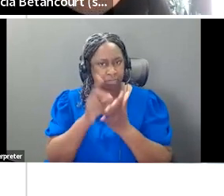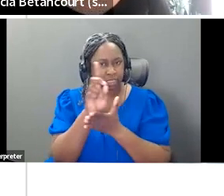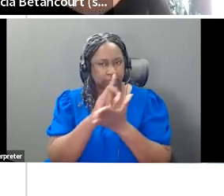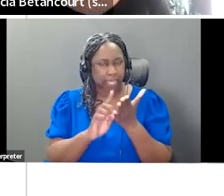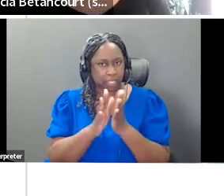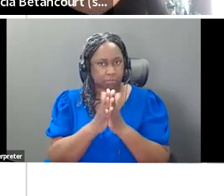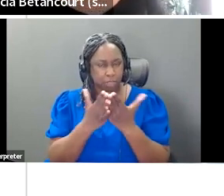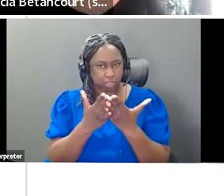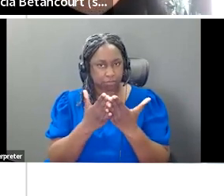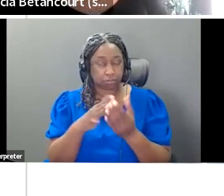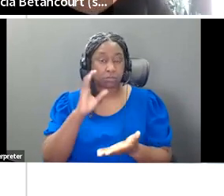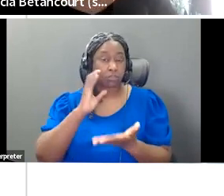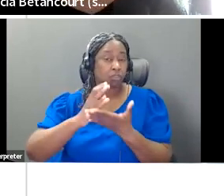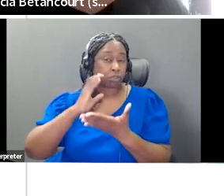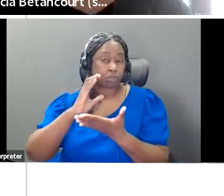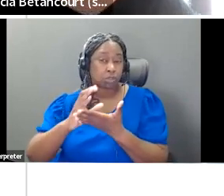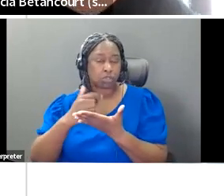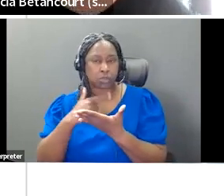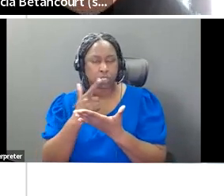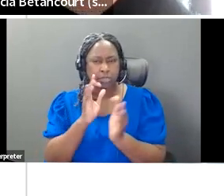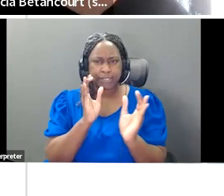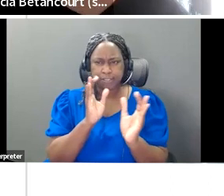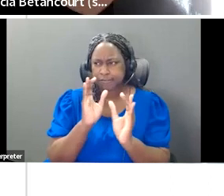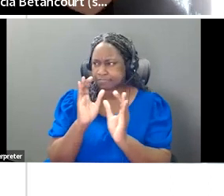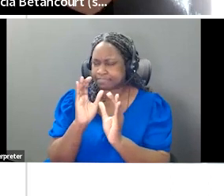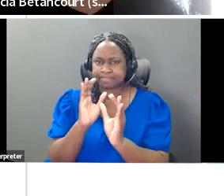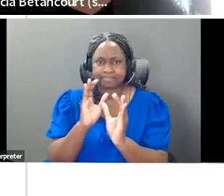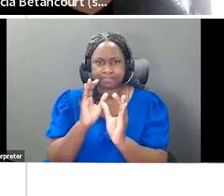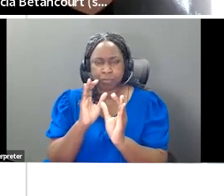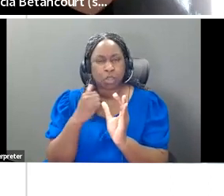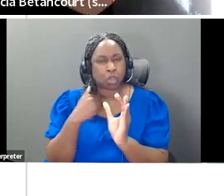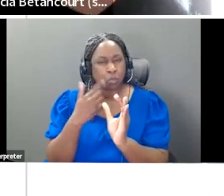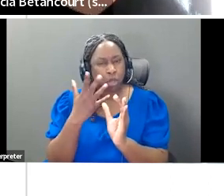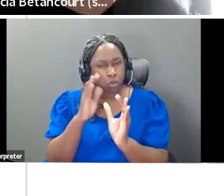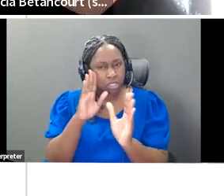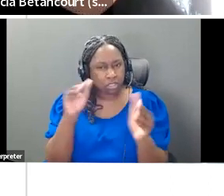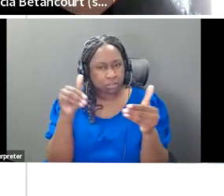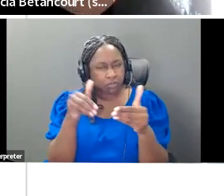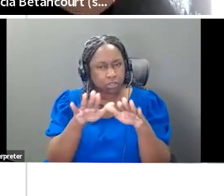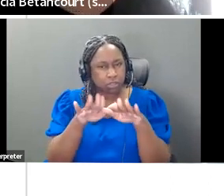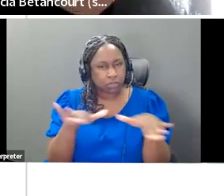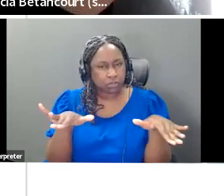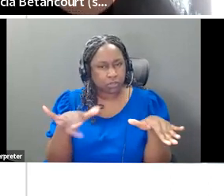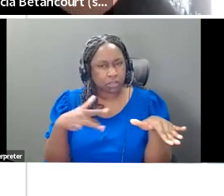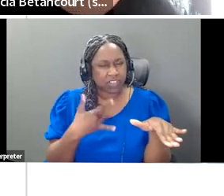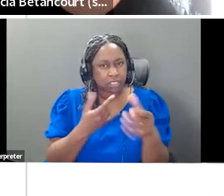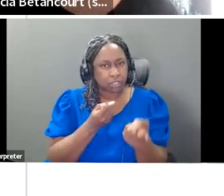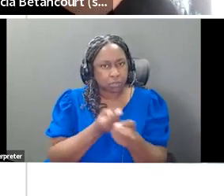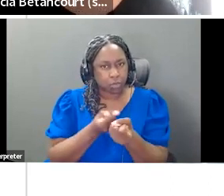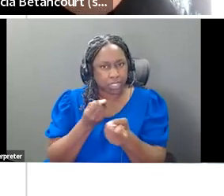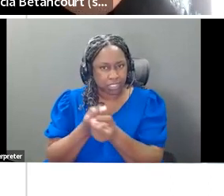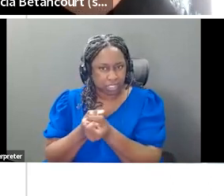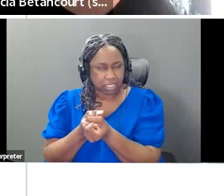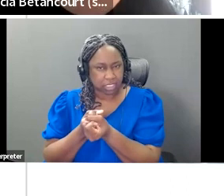the photos we were searching for, we really wanted to center around kids being supported